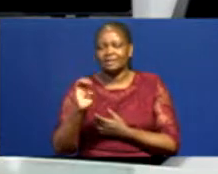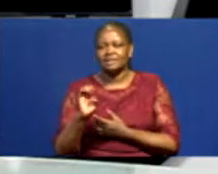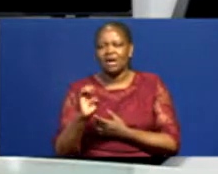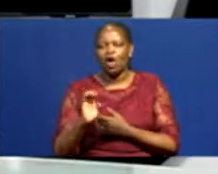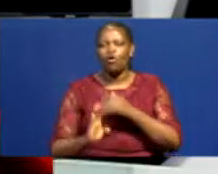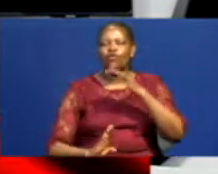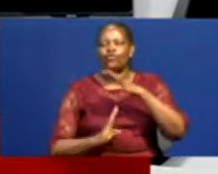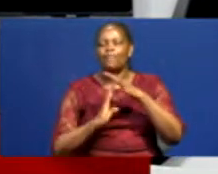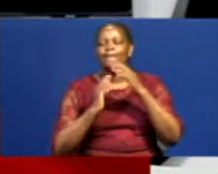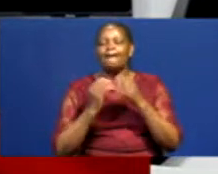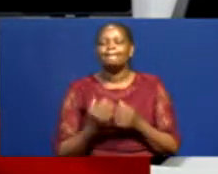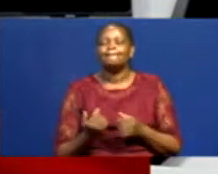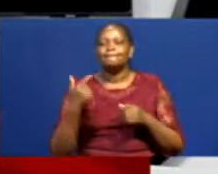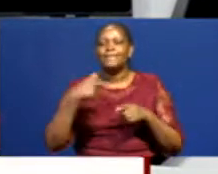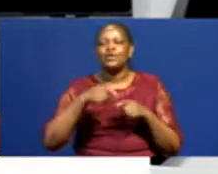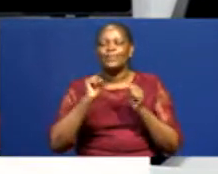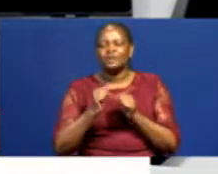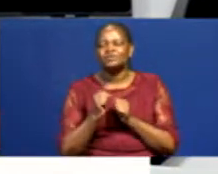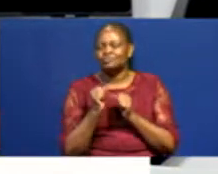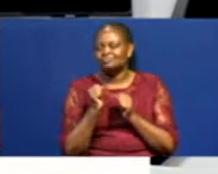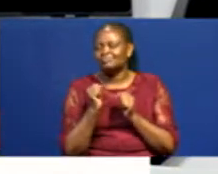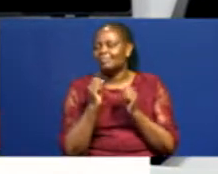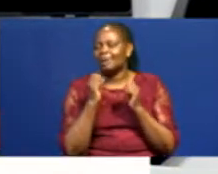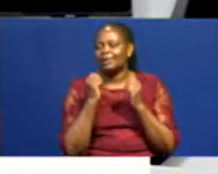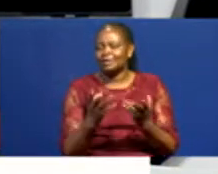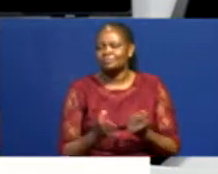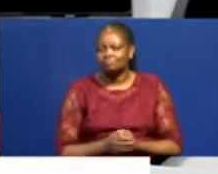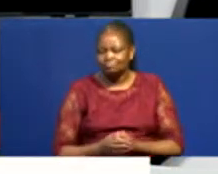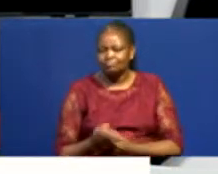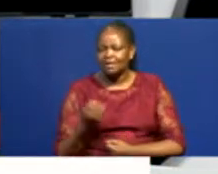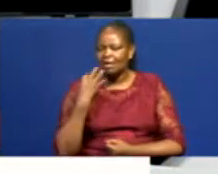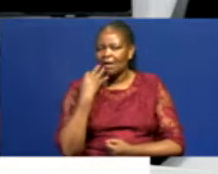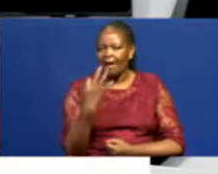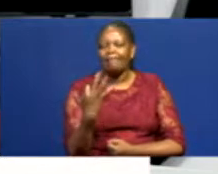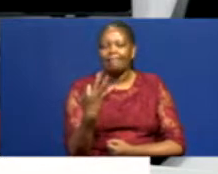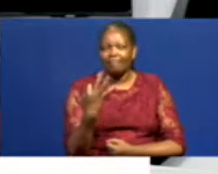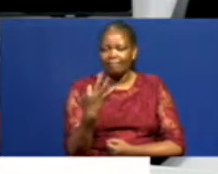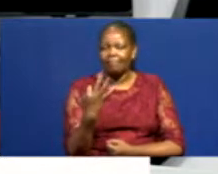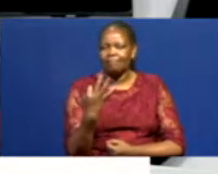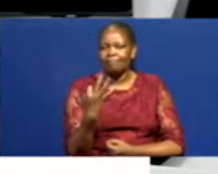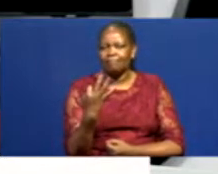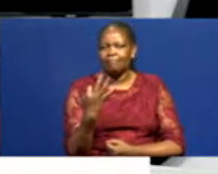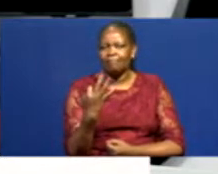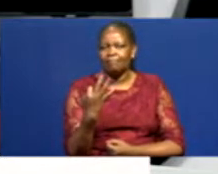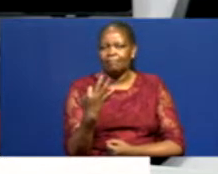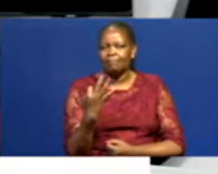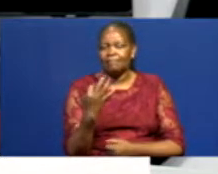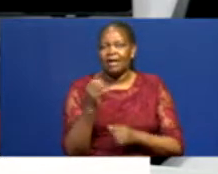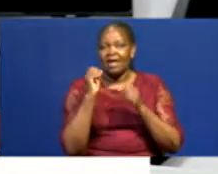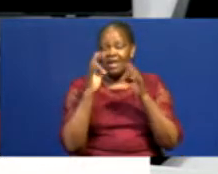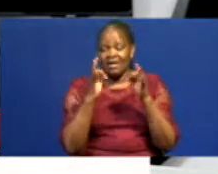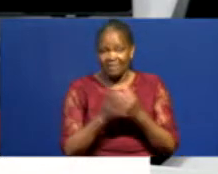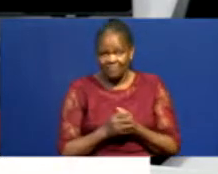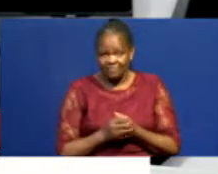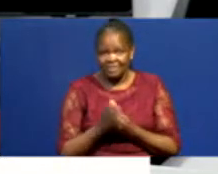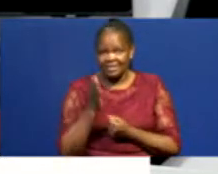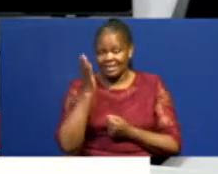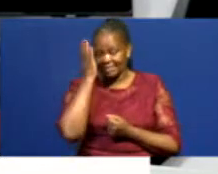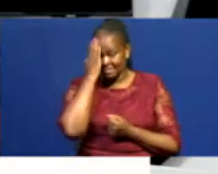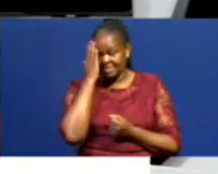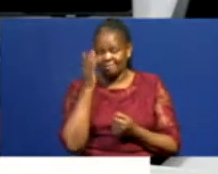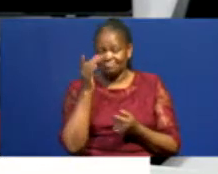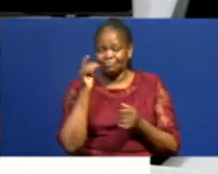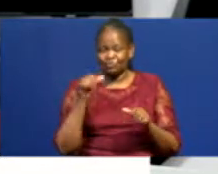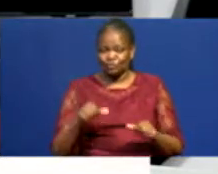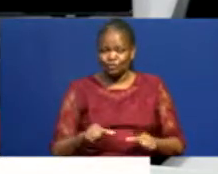super petrol could hit the 300 shillings mark if the Israel-Hamas